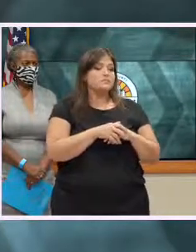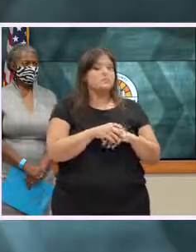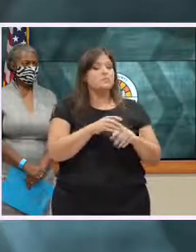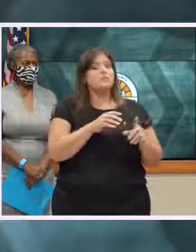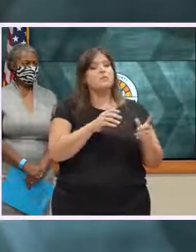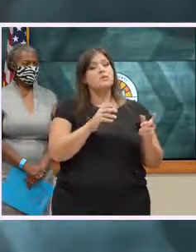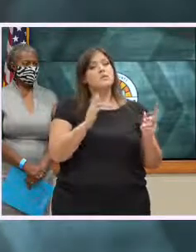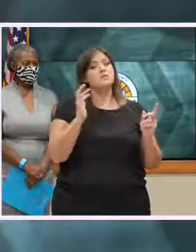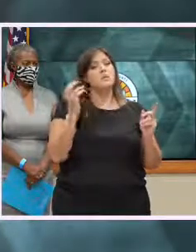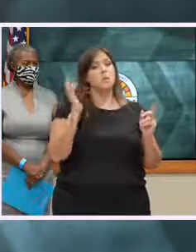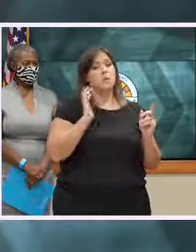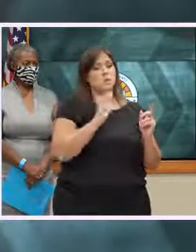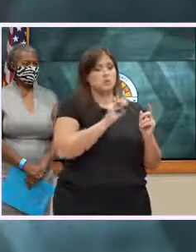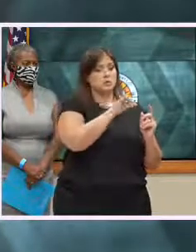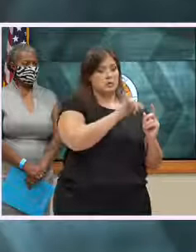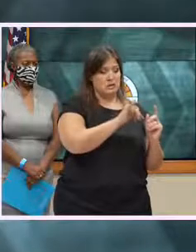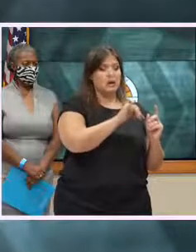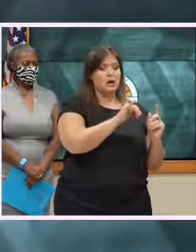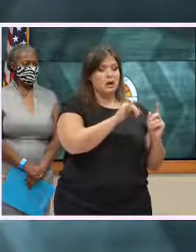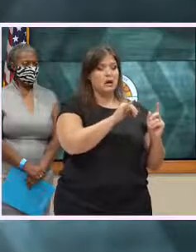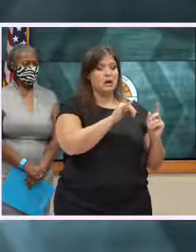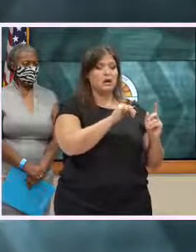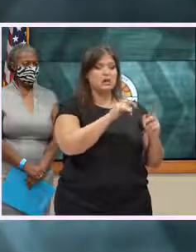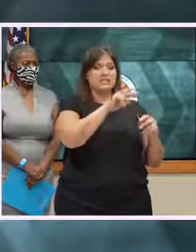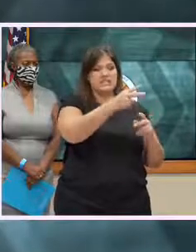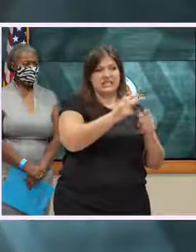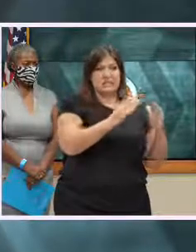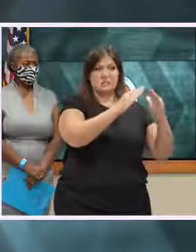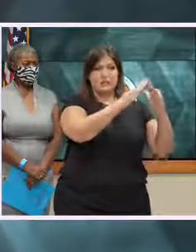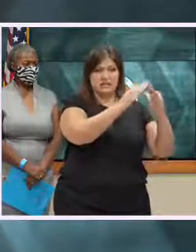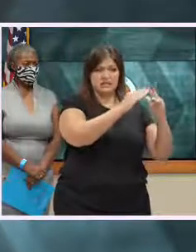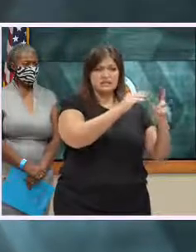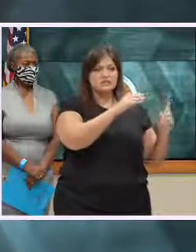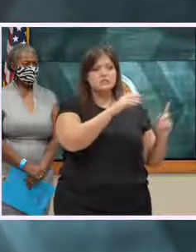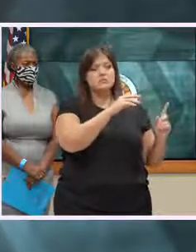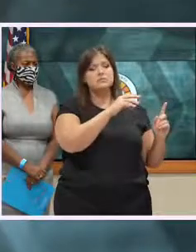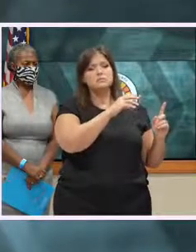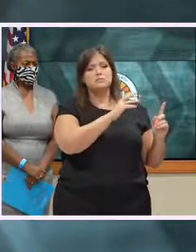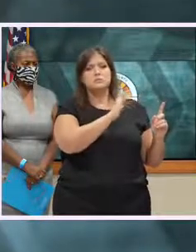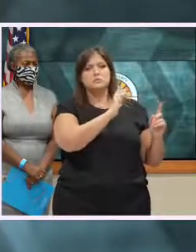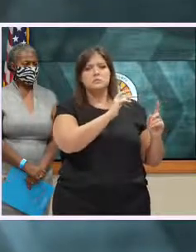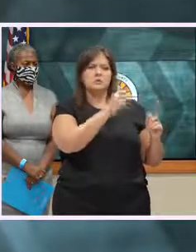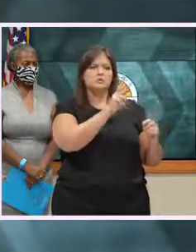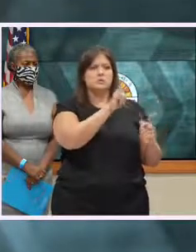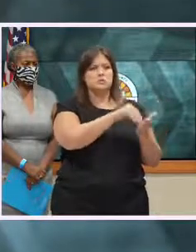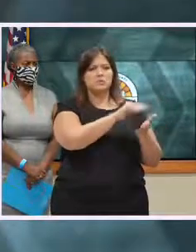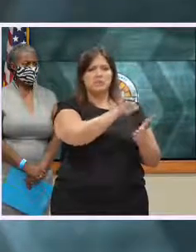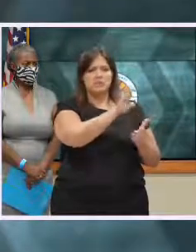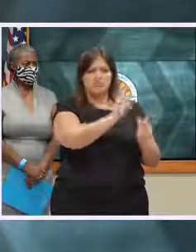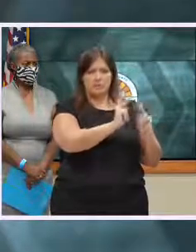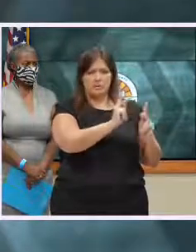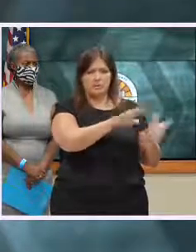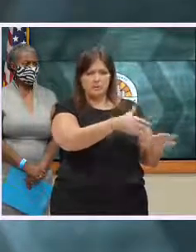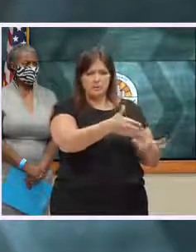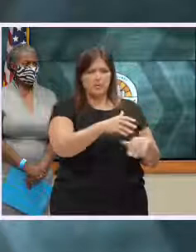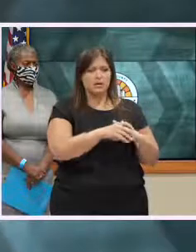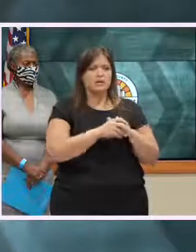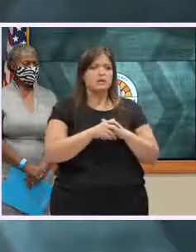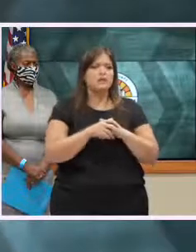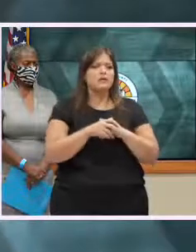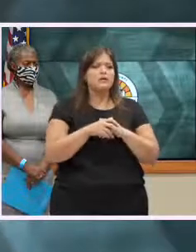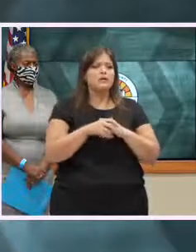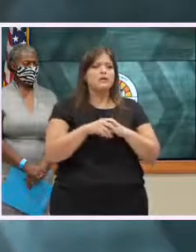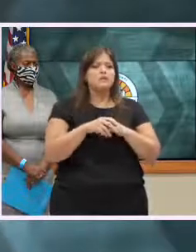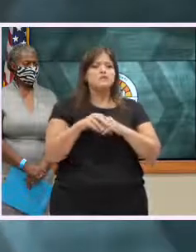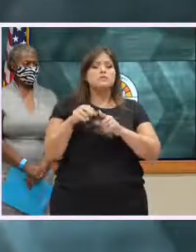deaths. The third wave in December saw about 3,500 deaths, even though it had a lower peak,